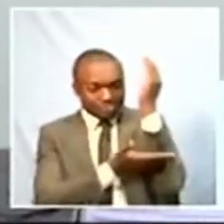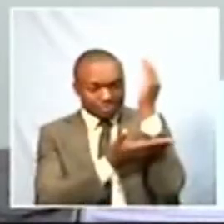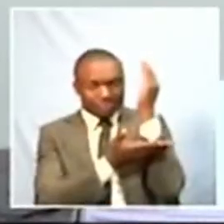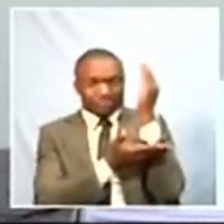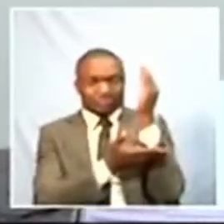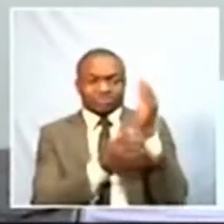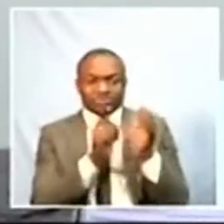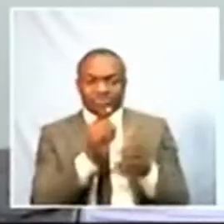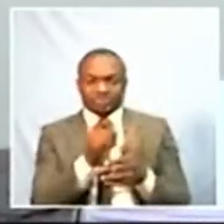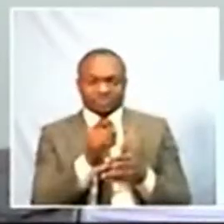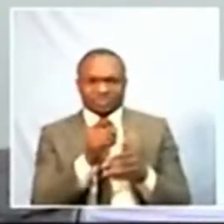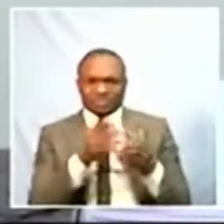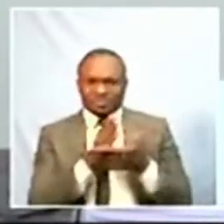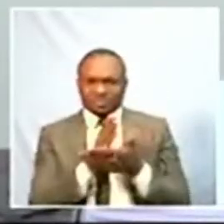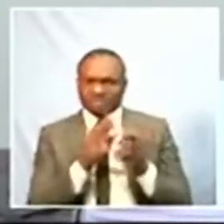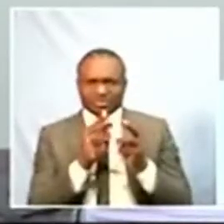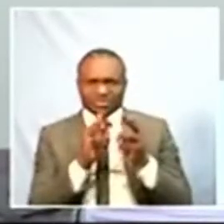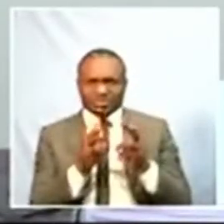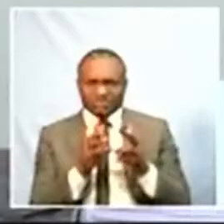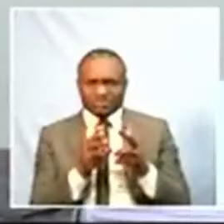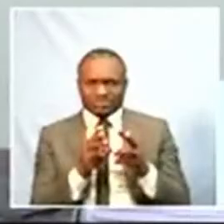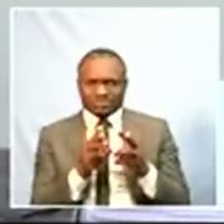Is that the proper way of doing things?